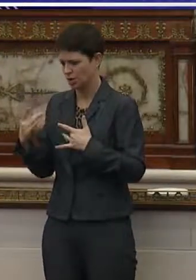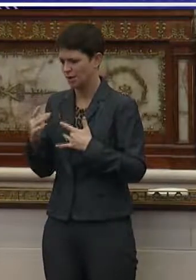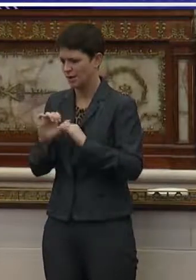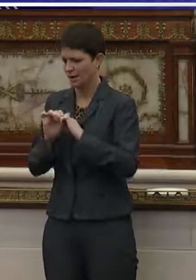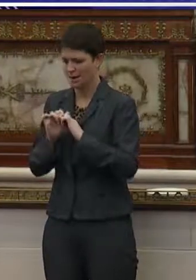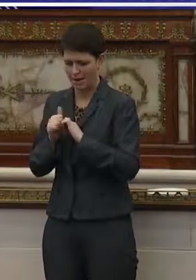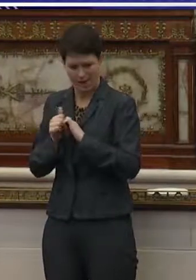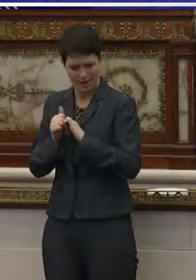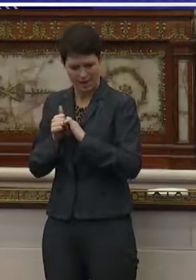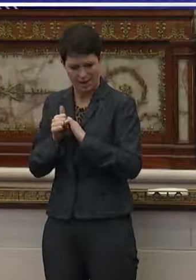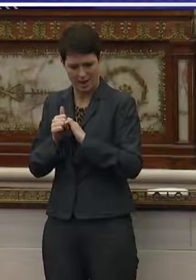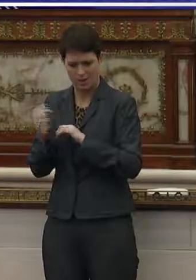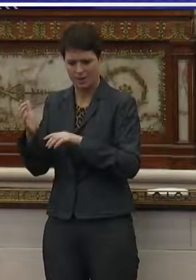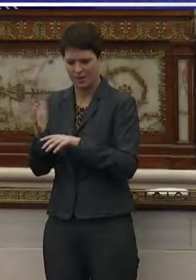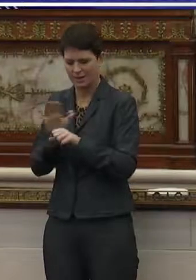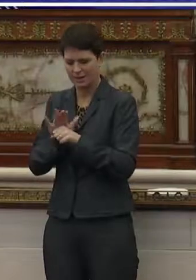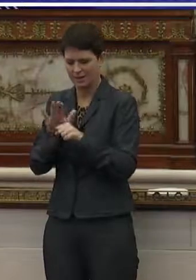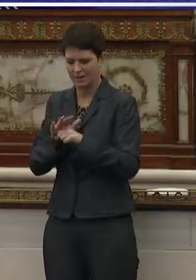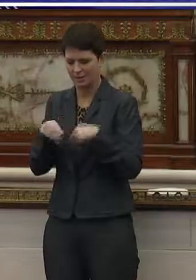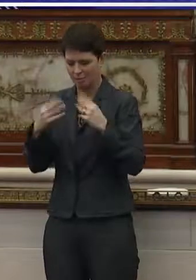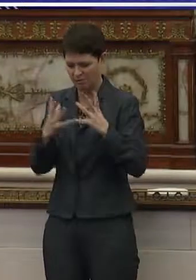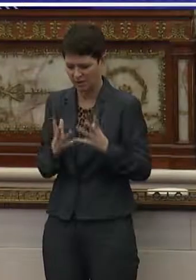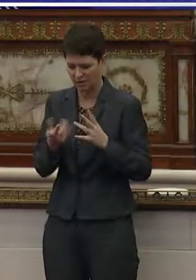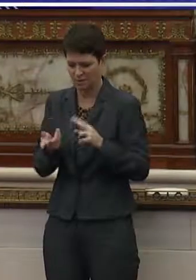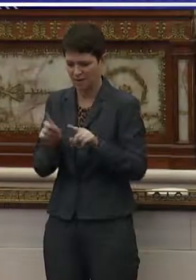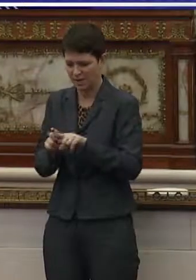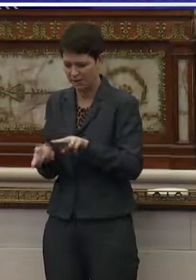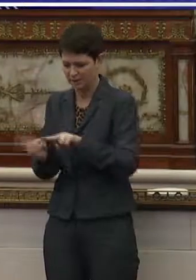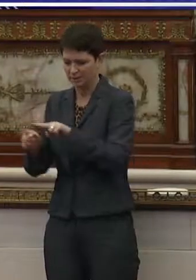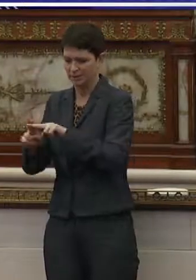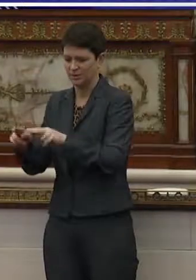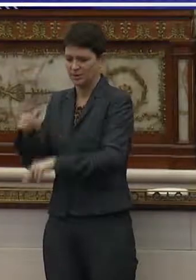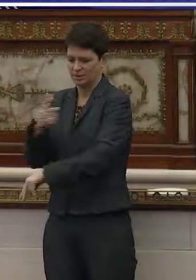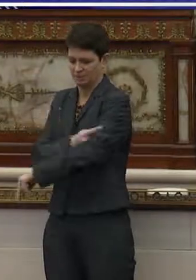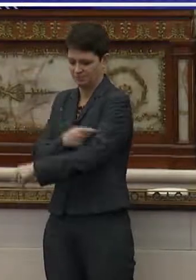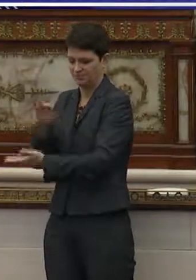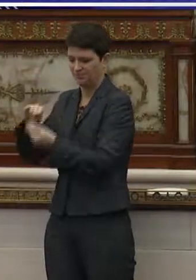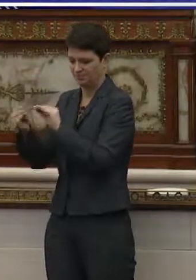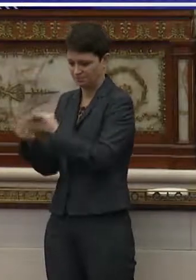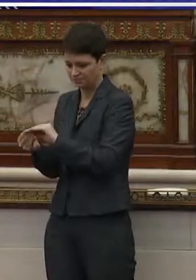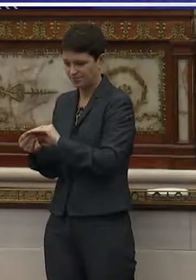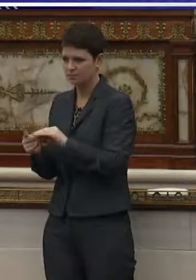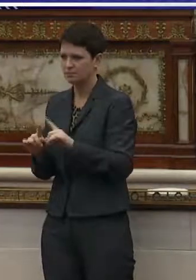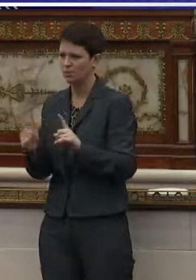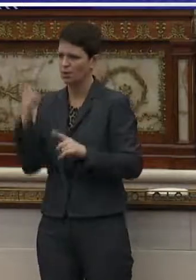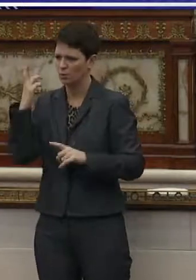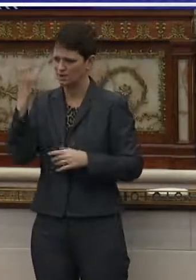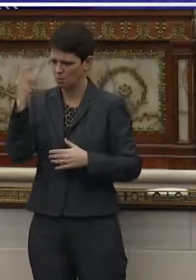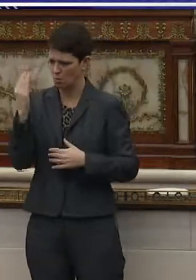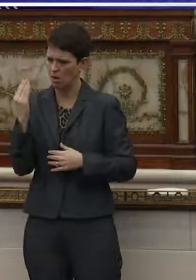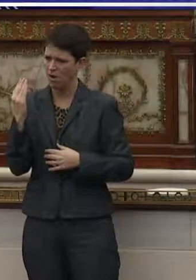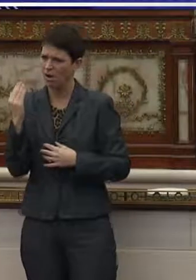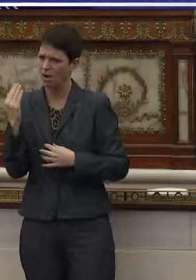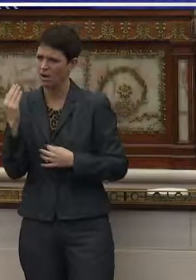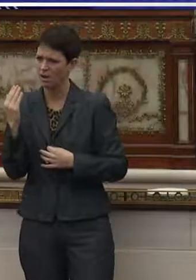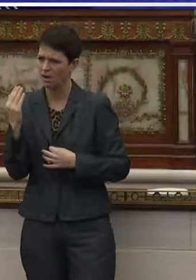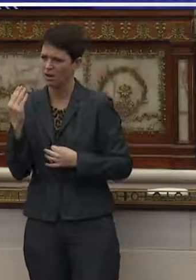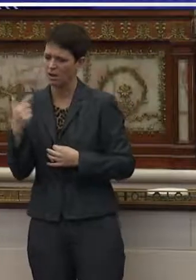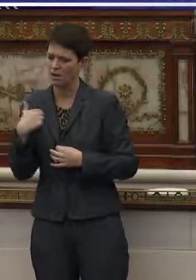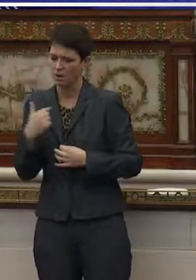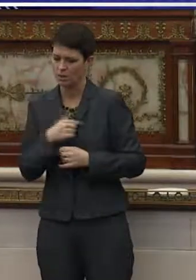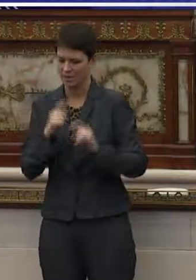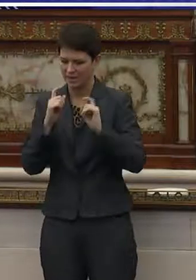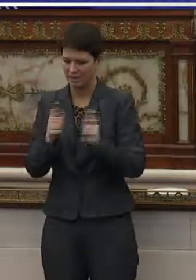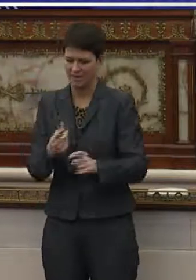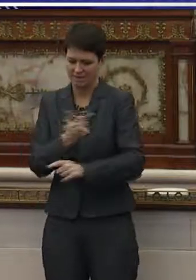get enough providers as we increase the number of vaccines. Is there a reason why that, when we give some of